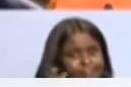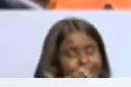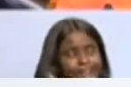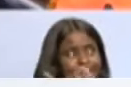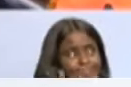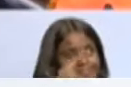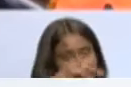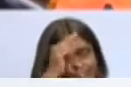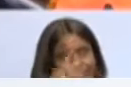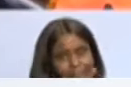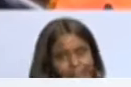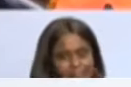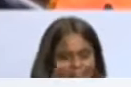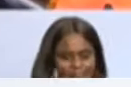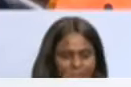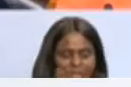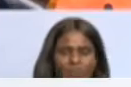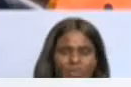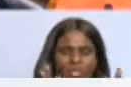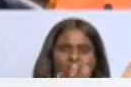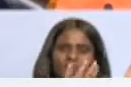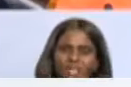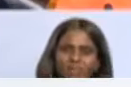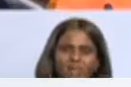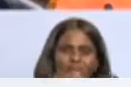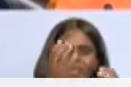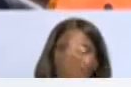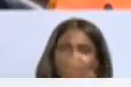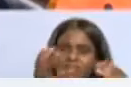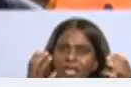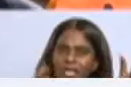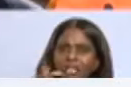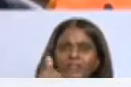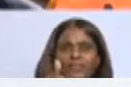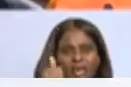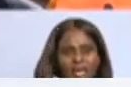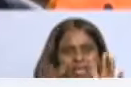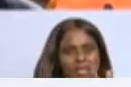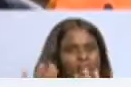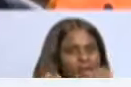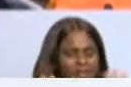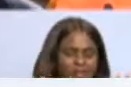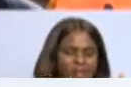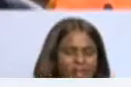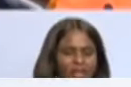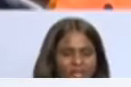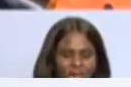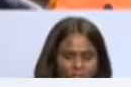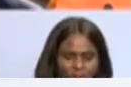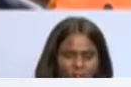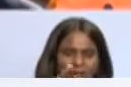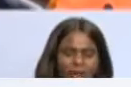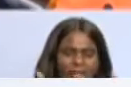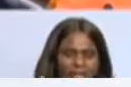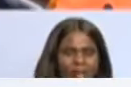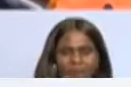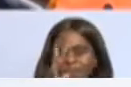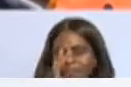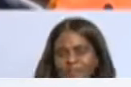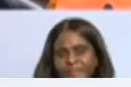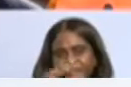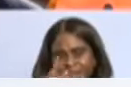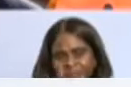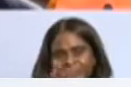Nakonde, but without leaving Chinsali behind. That's the work going on, Madam Speaker. Madam